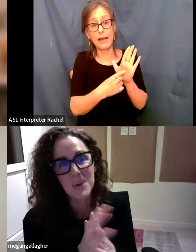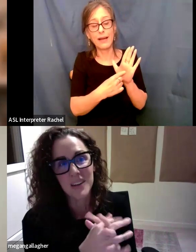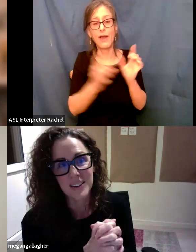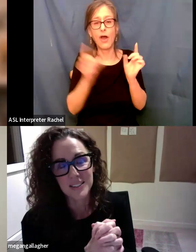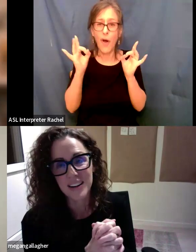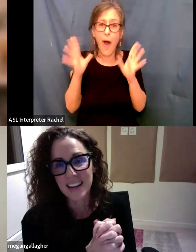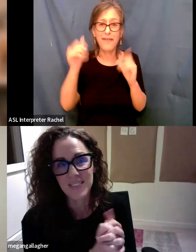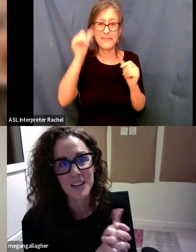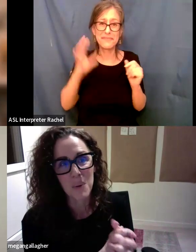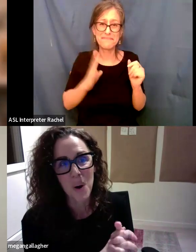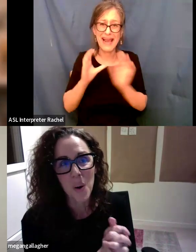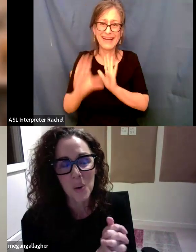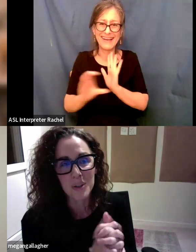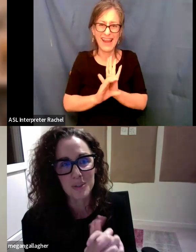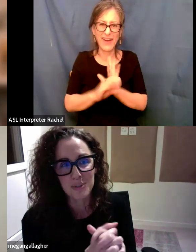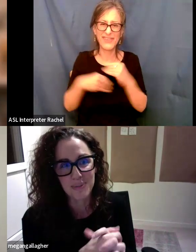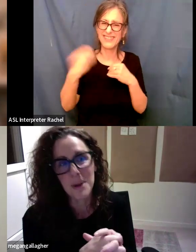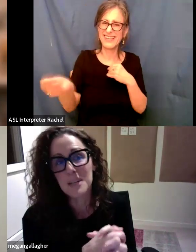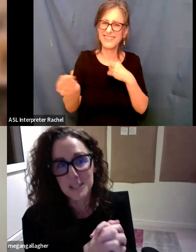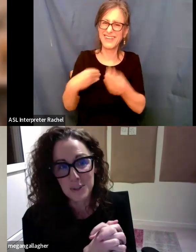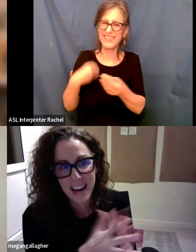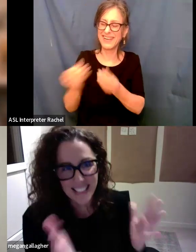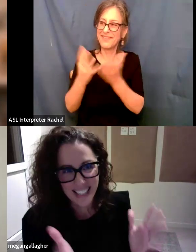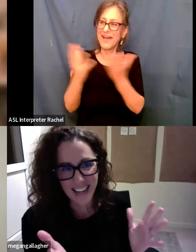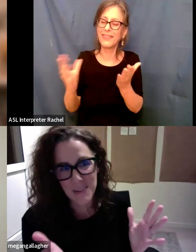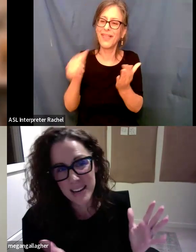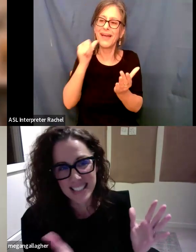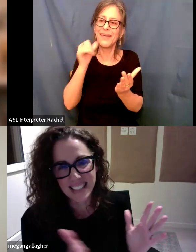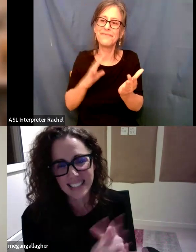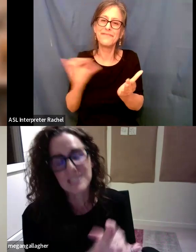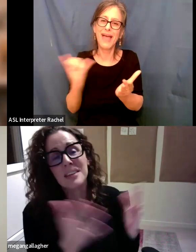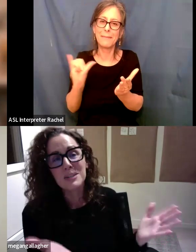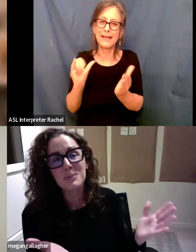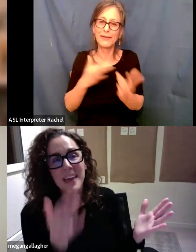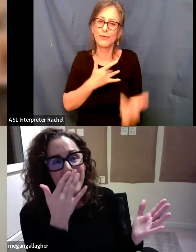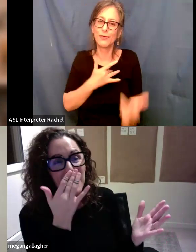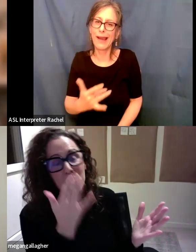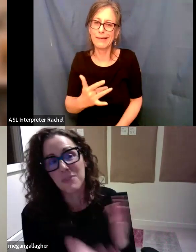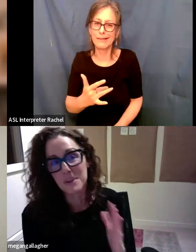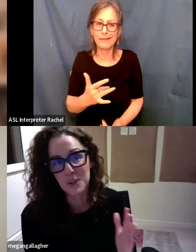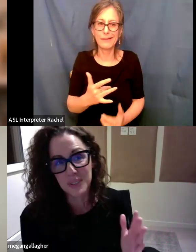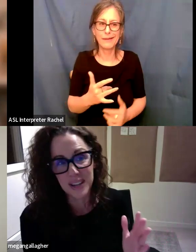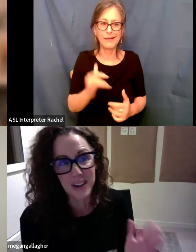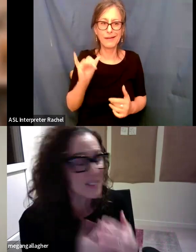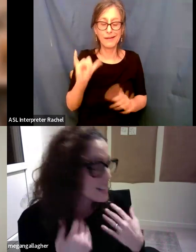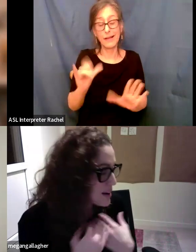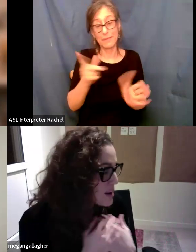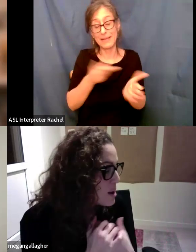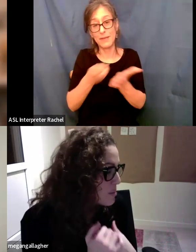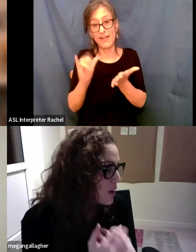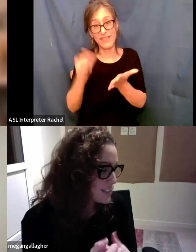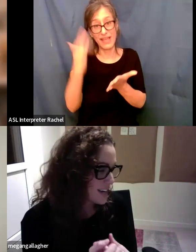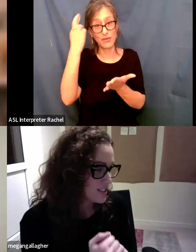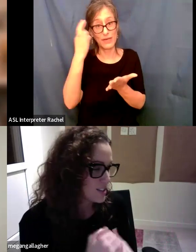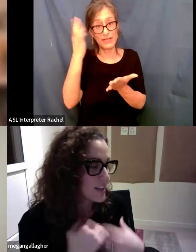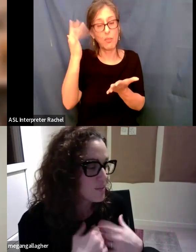horrid male character and giving him a whole bunch of feminine traits, basically. That's where that came from, if I'm totally honest. So that's